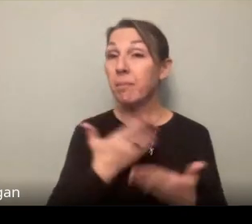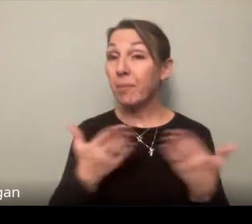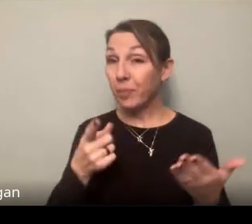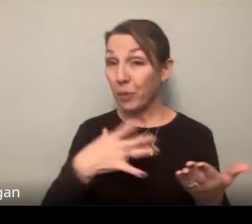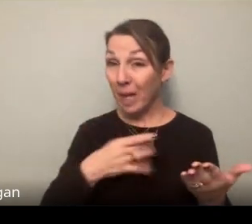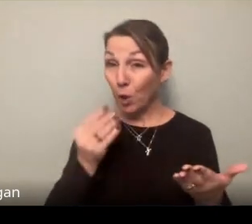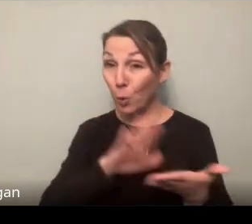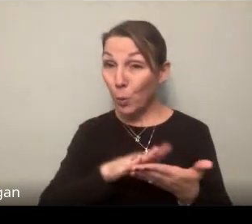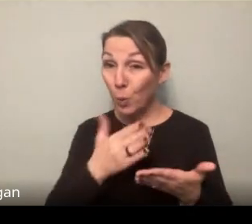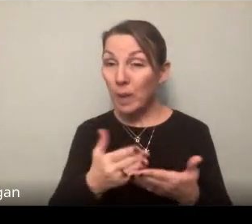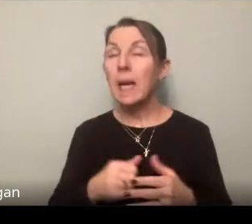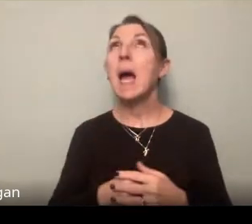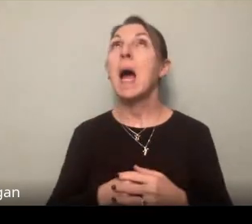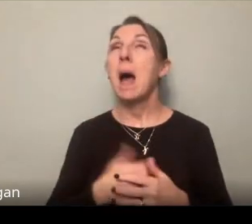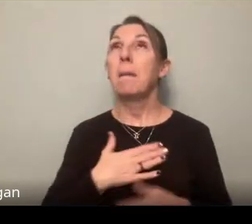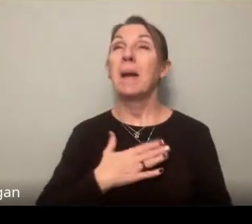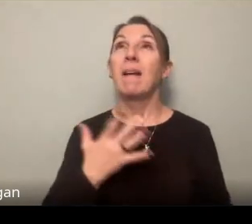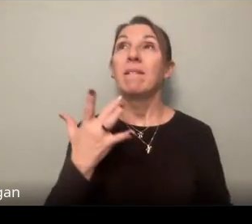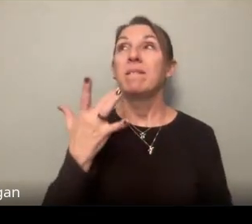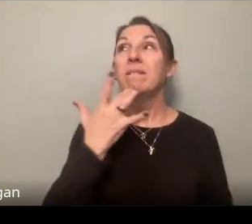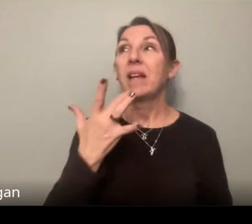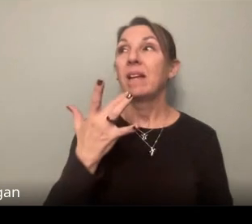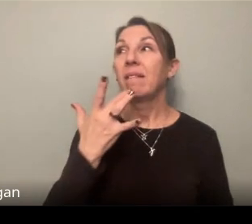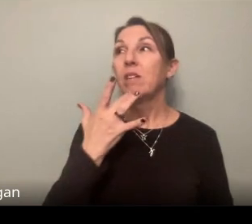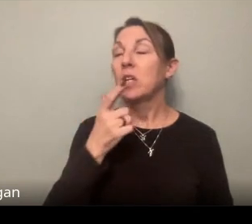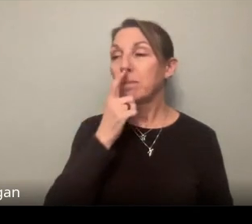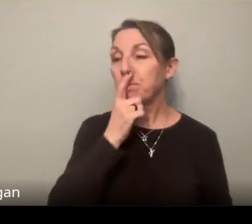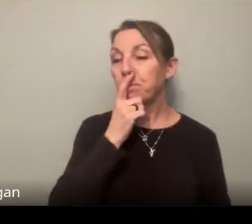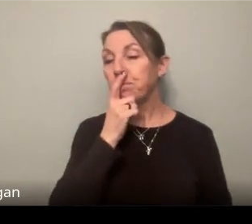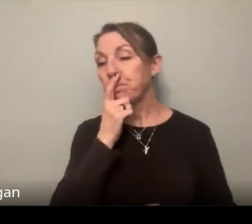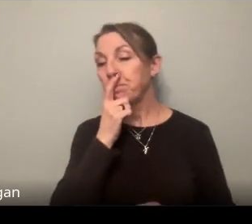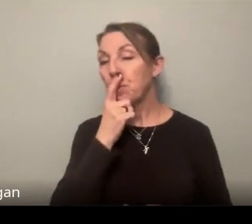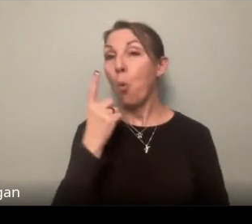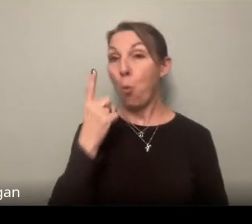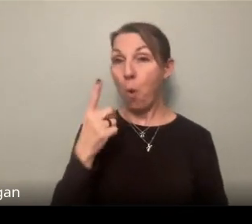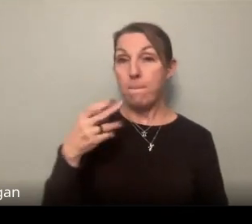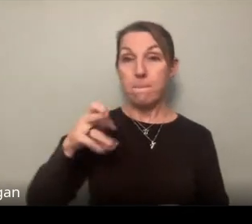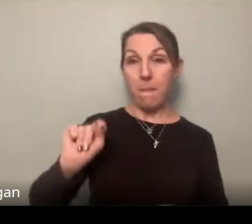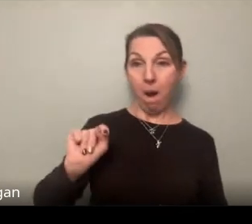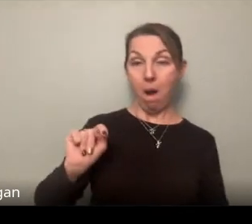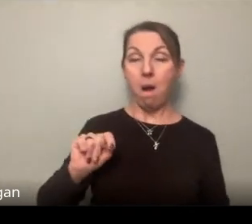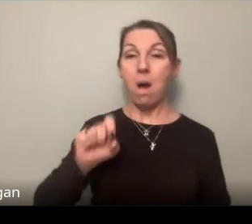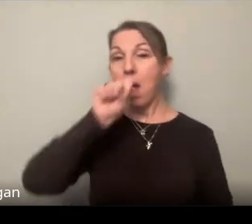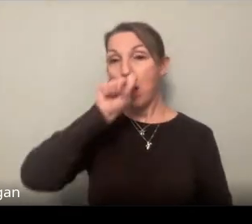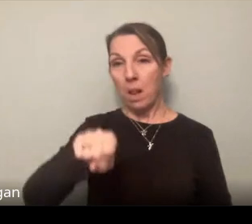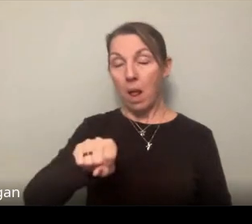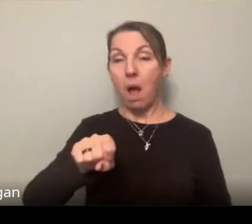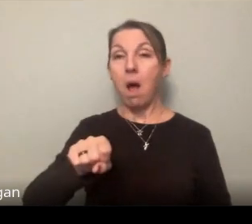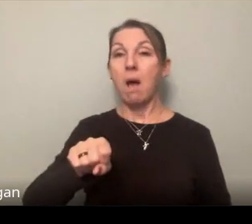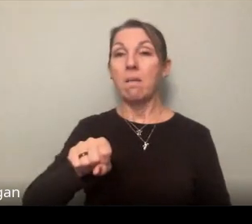cook? My favorite thing to cook is a one pot meal. Like I love